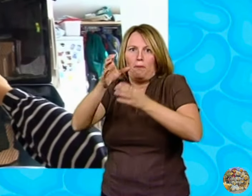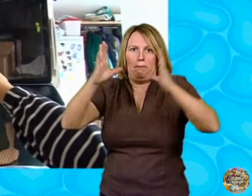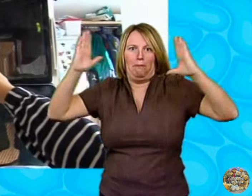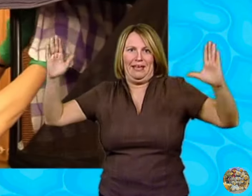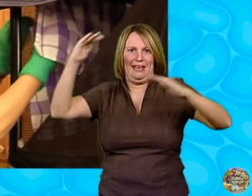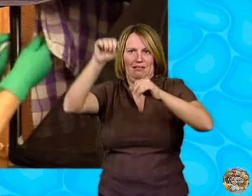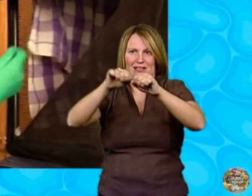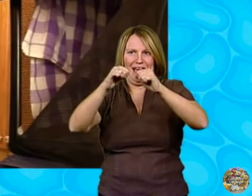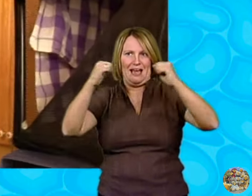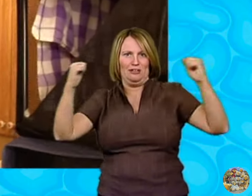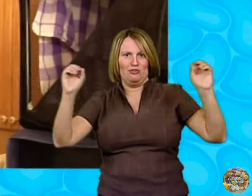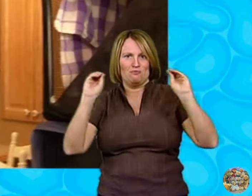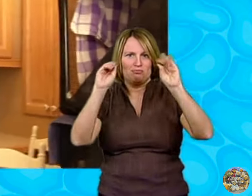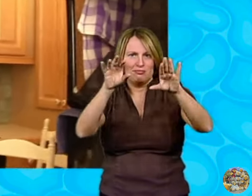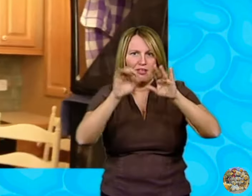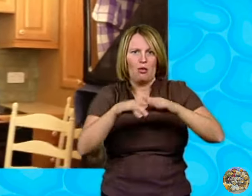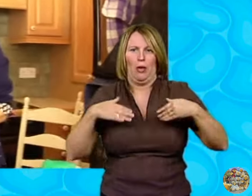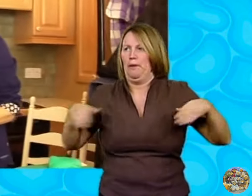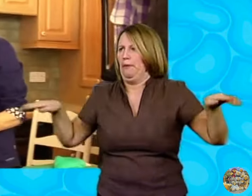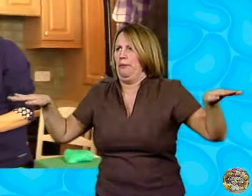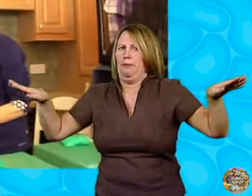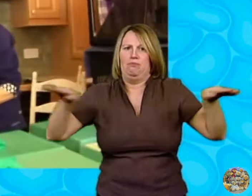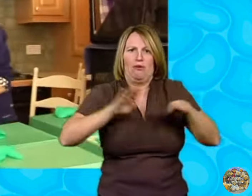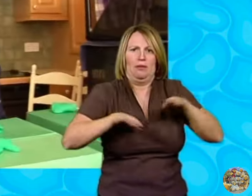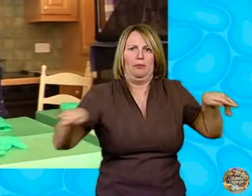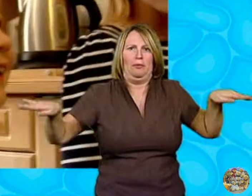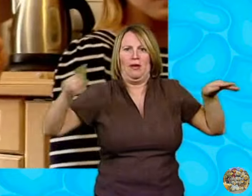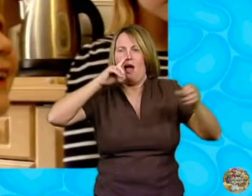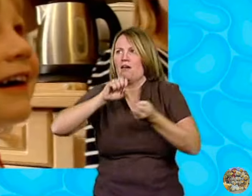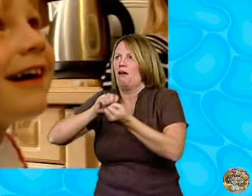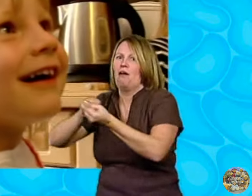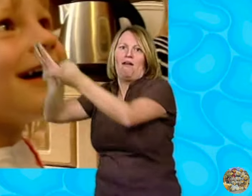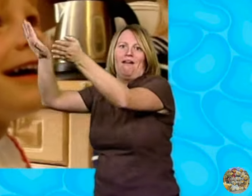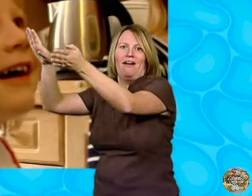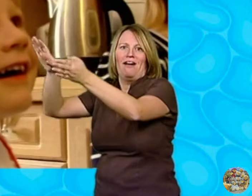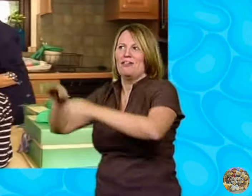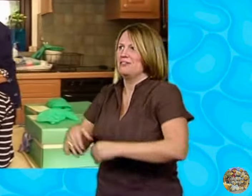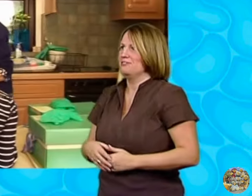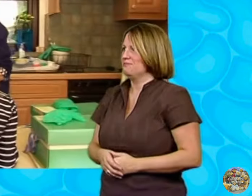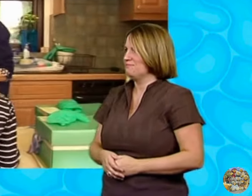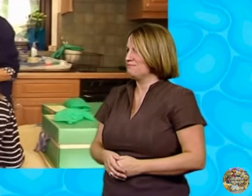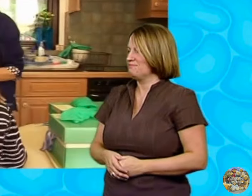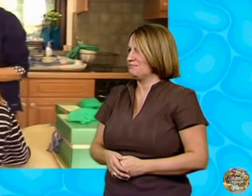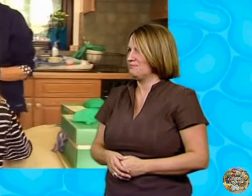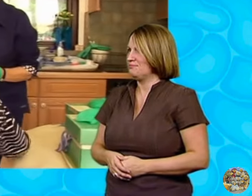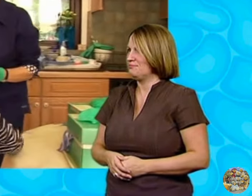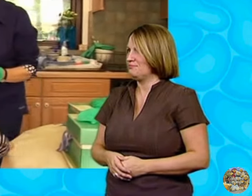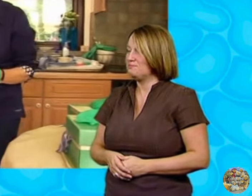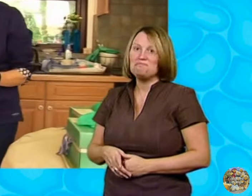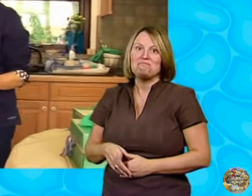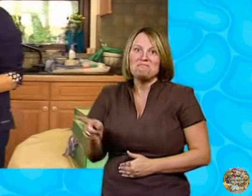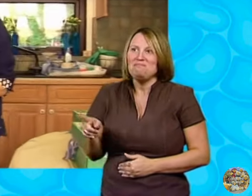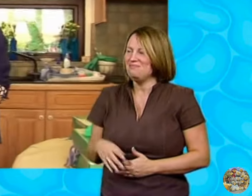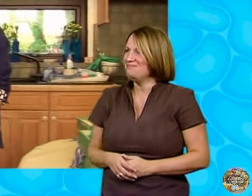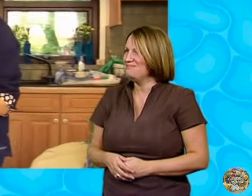cages. These bats need lots of flying practice before they can be released into the